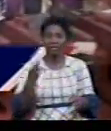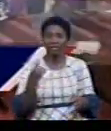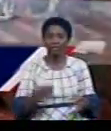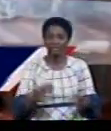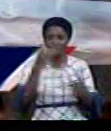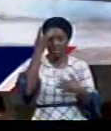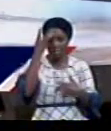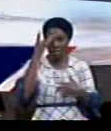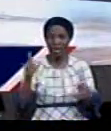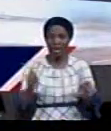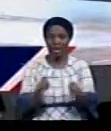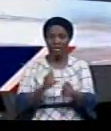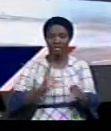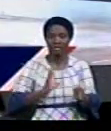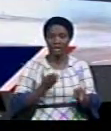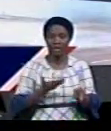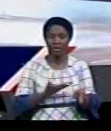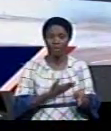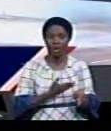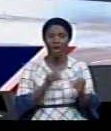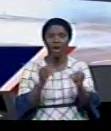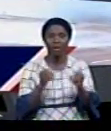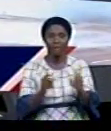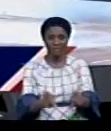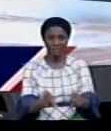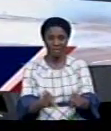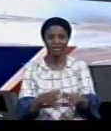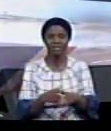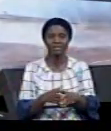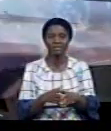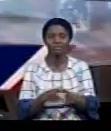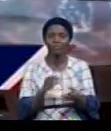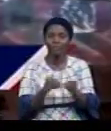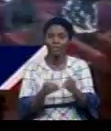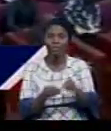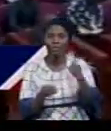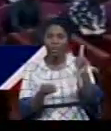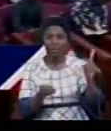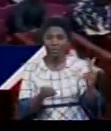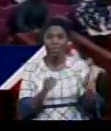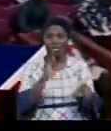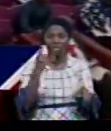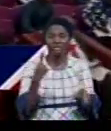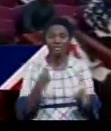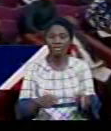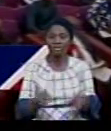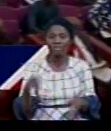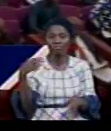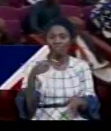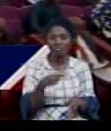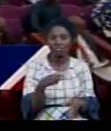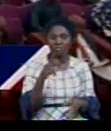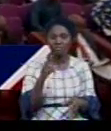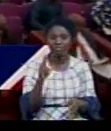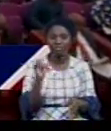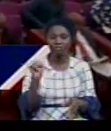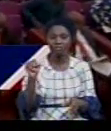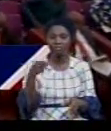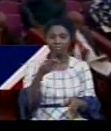privilege. We're coming to number one. Number one is the hushing of the